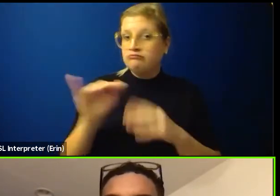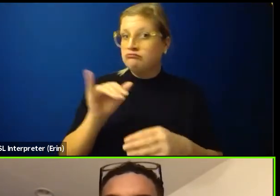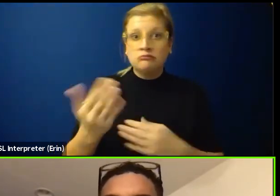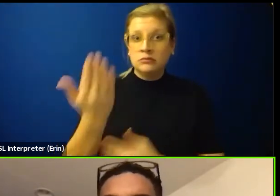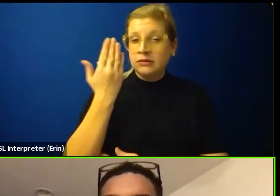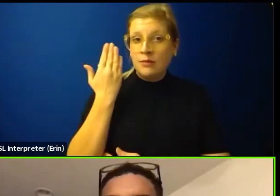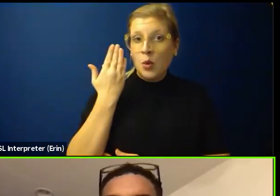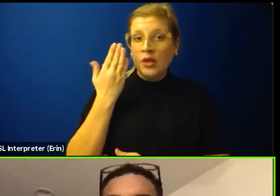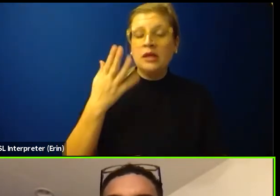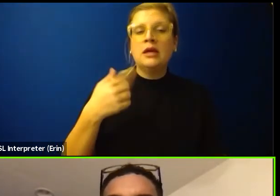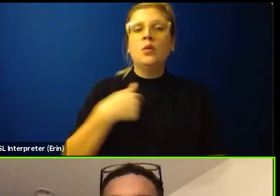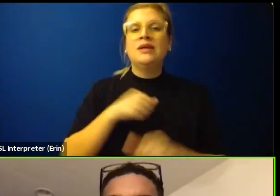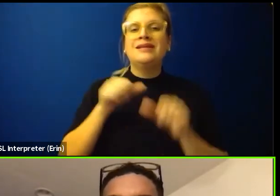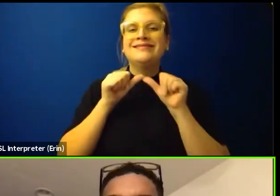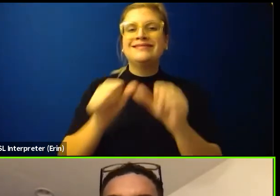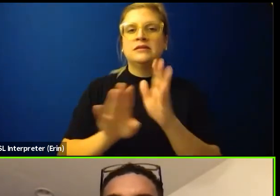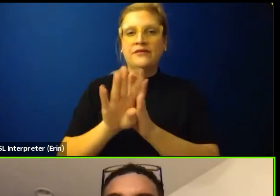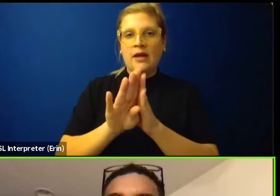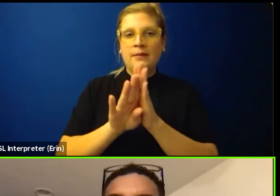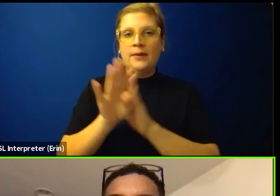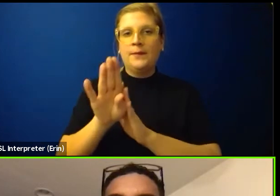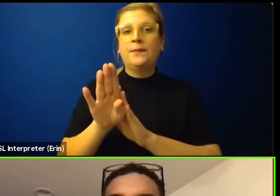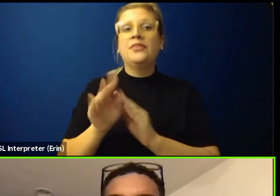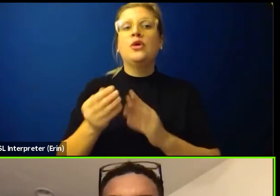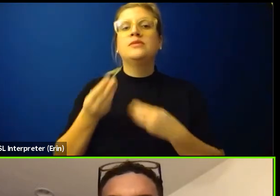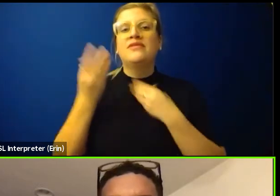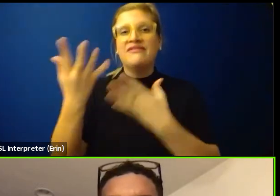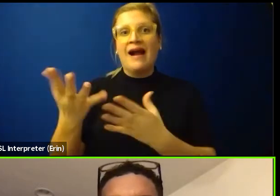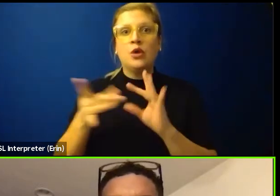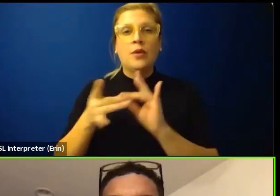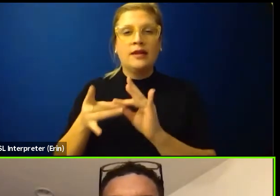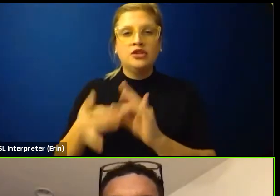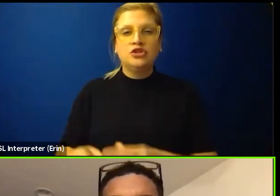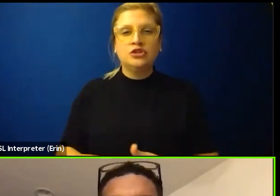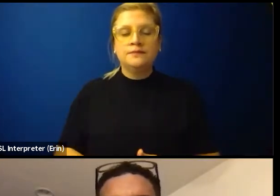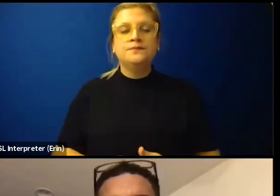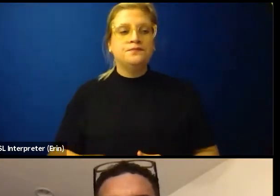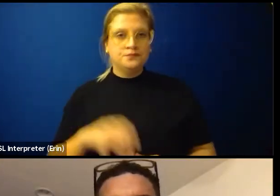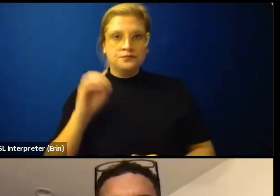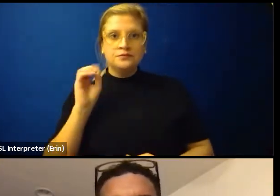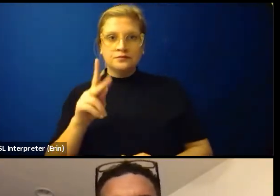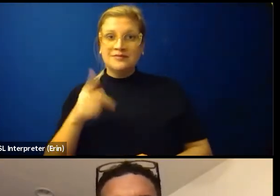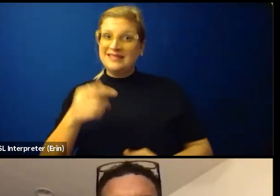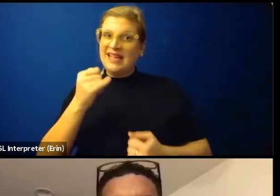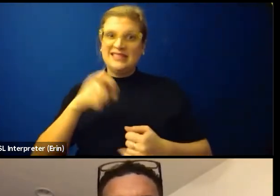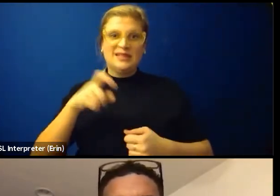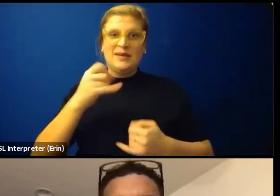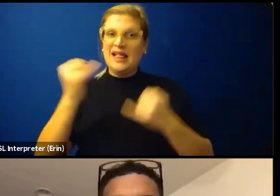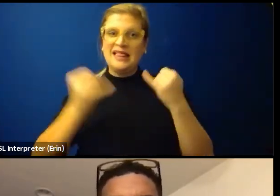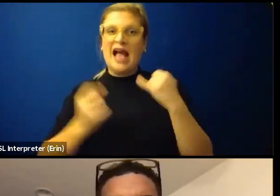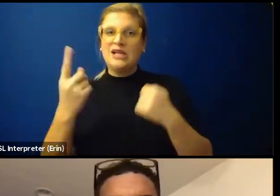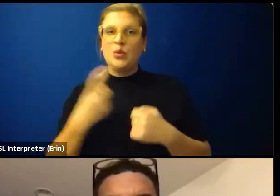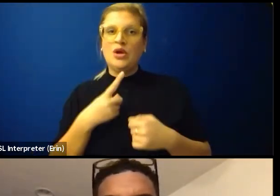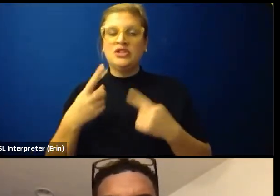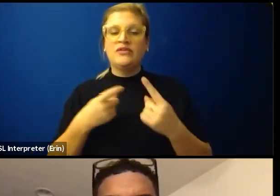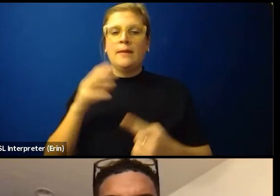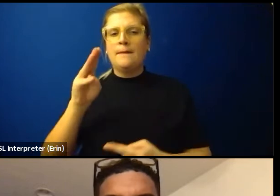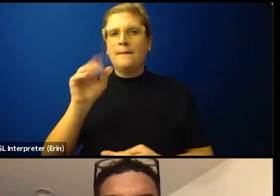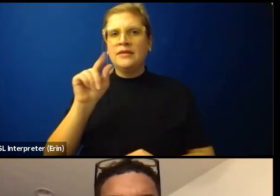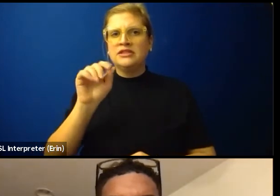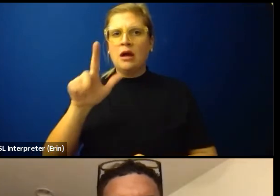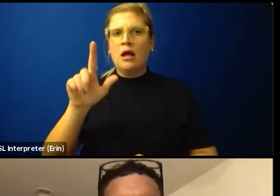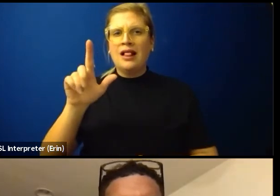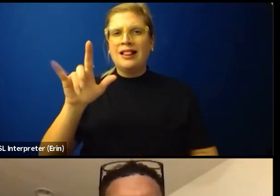and are continuing to develop those provider relationships. Okay. All right. And this will have to be our last question from Matal Lyons